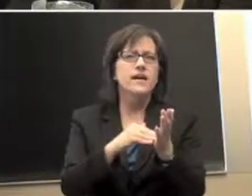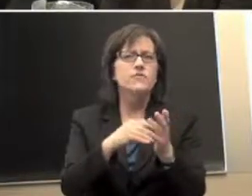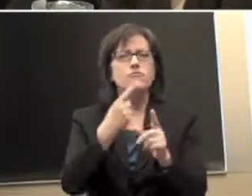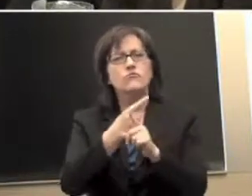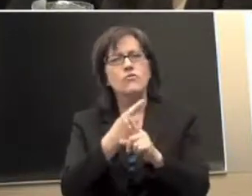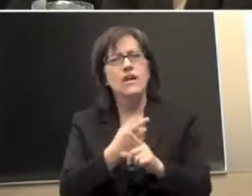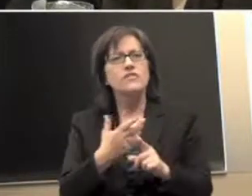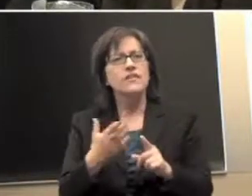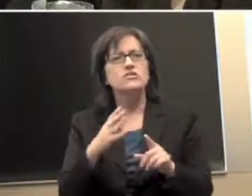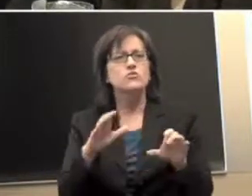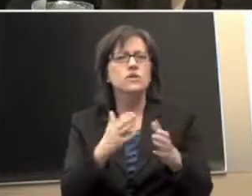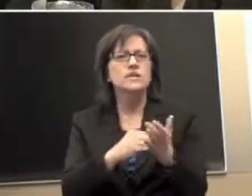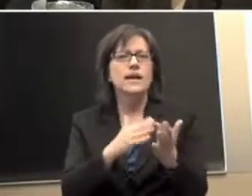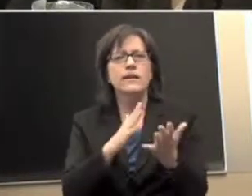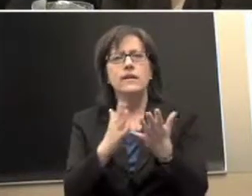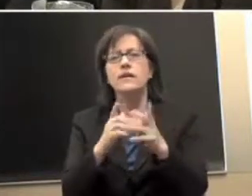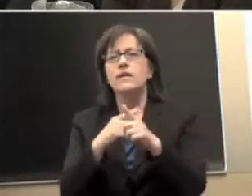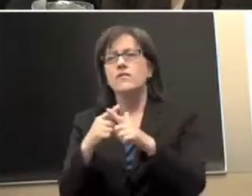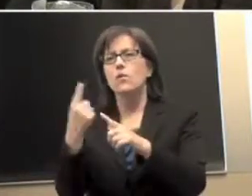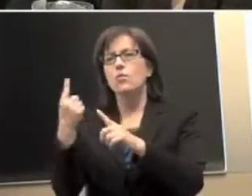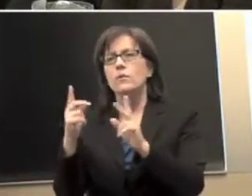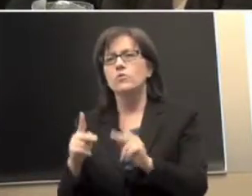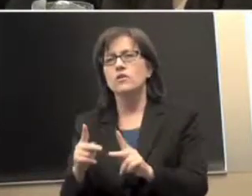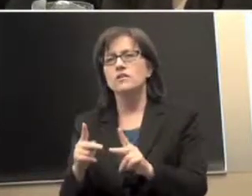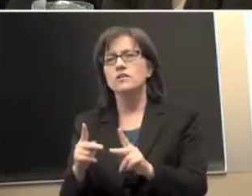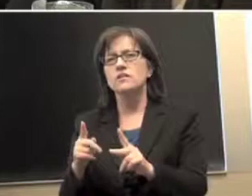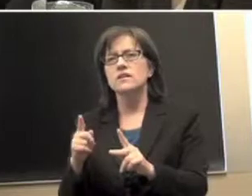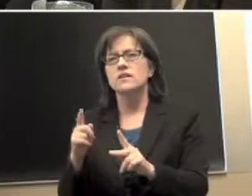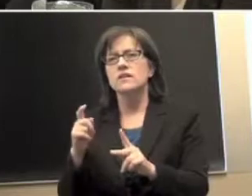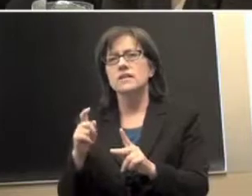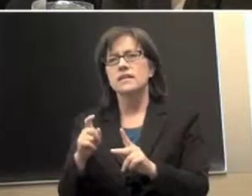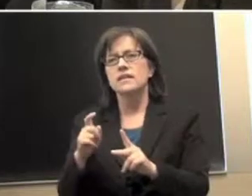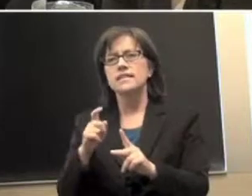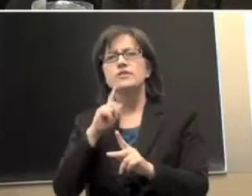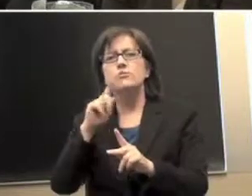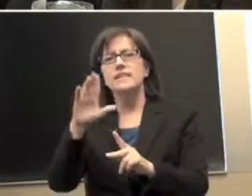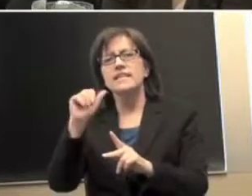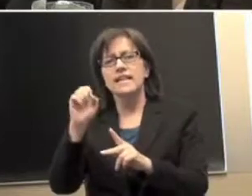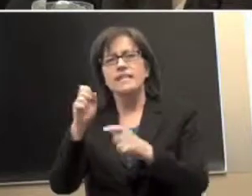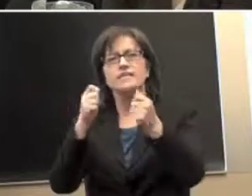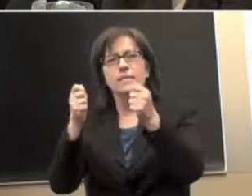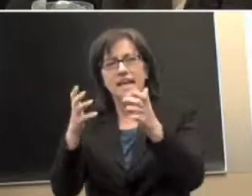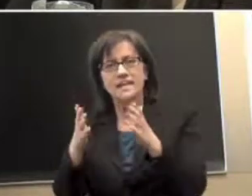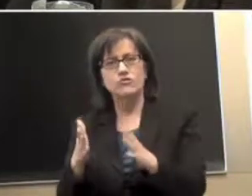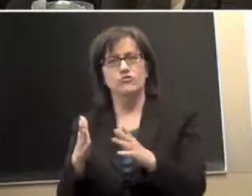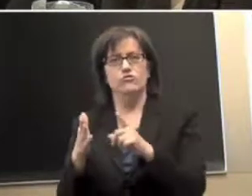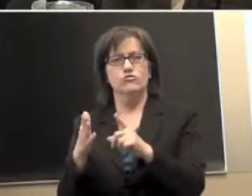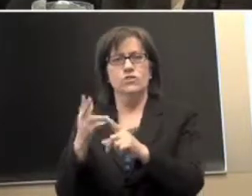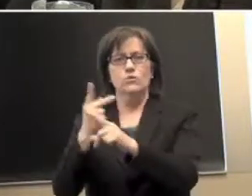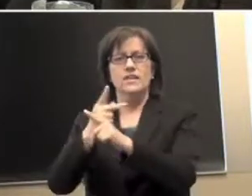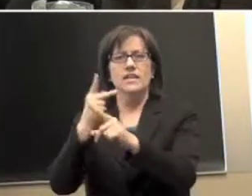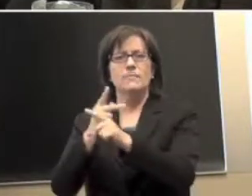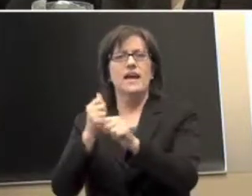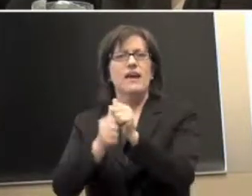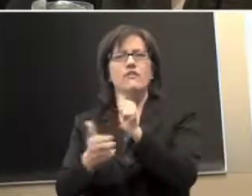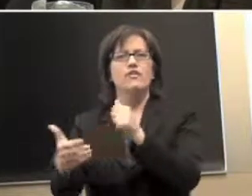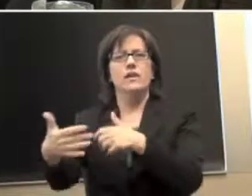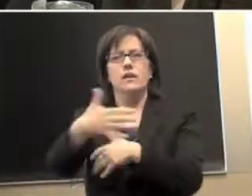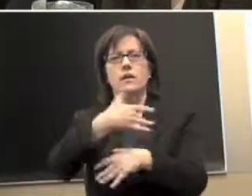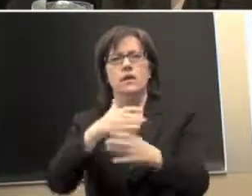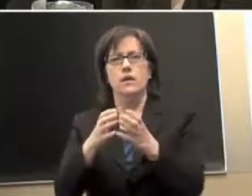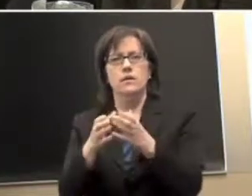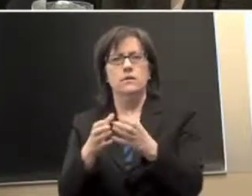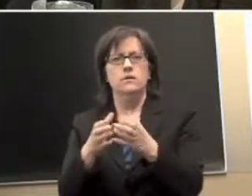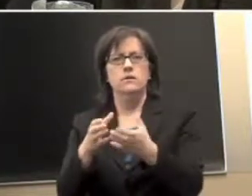the day? And then one person obviously would need to be like the case manager that would keep everything together and then